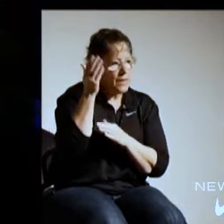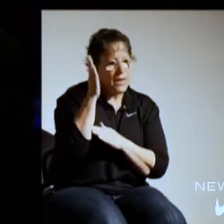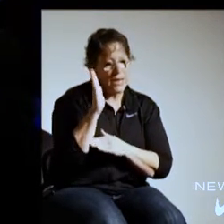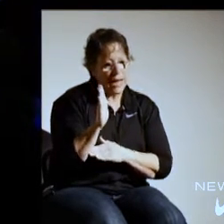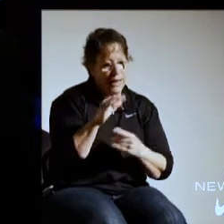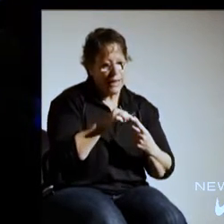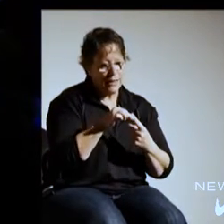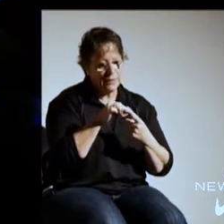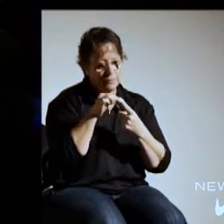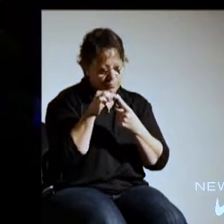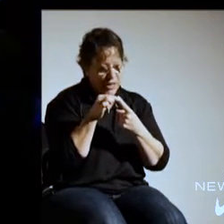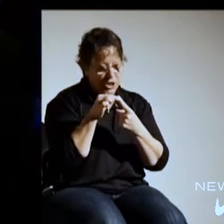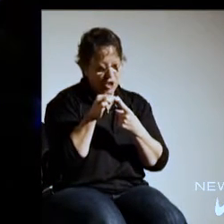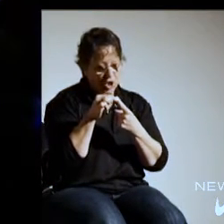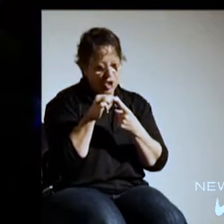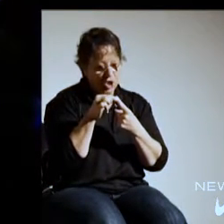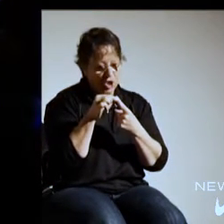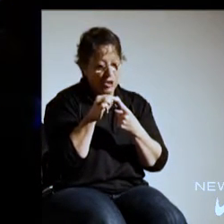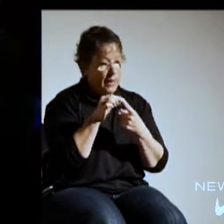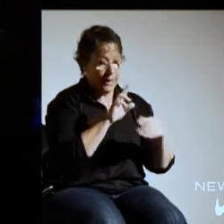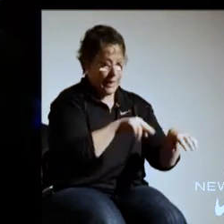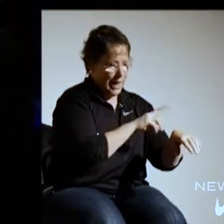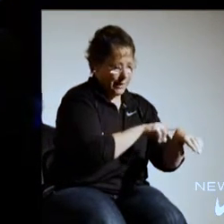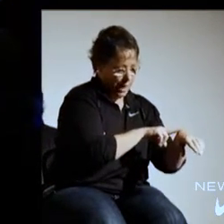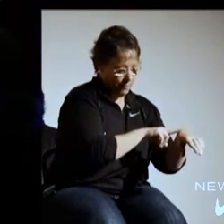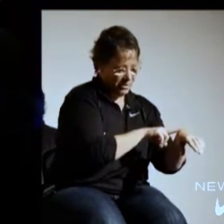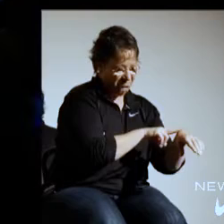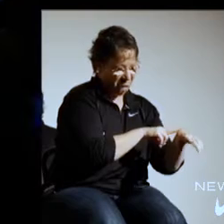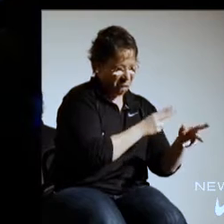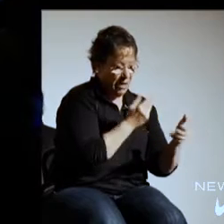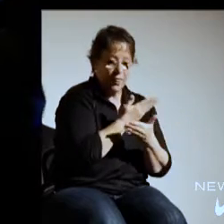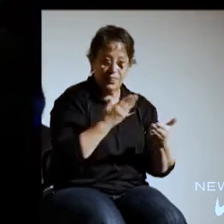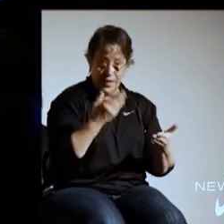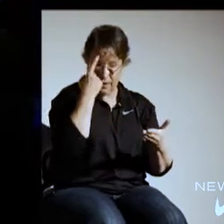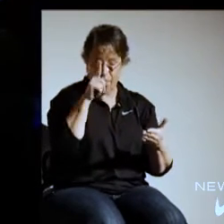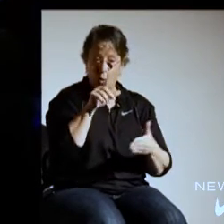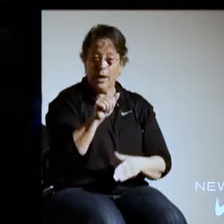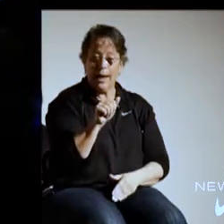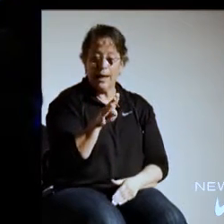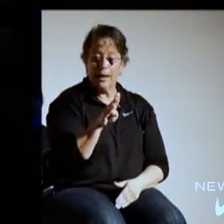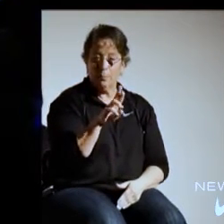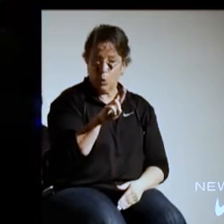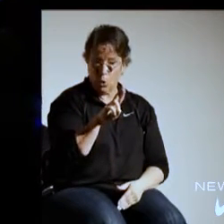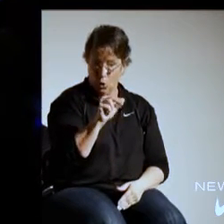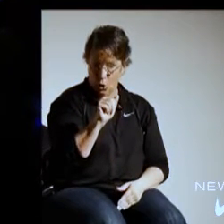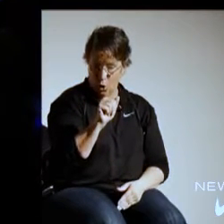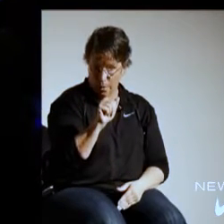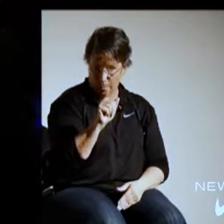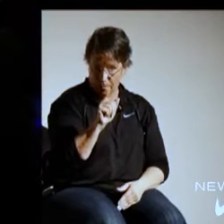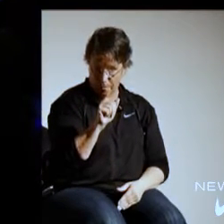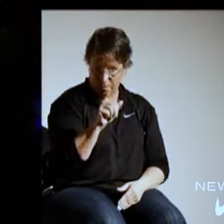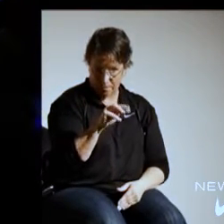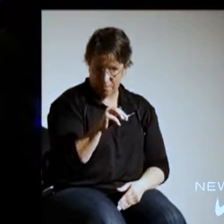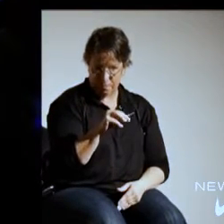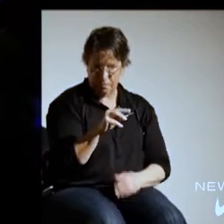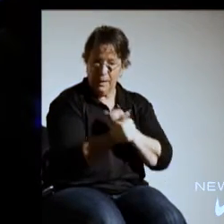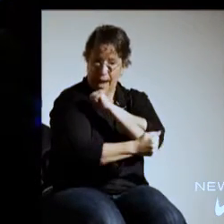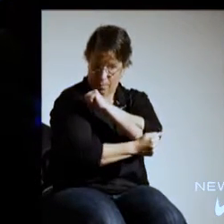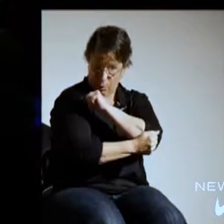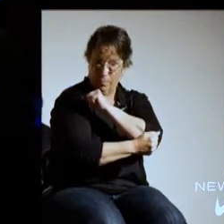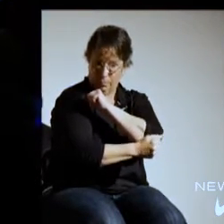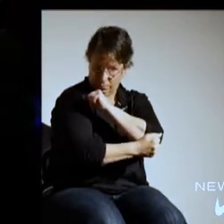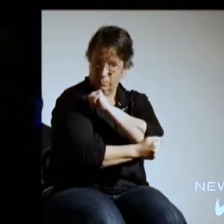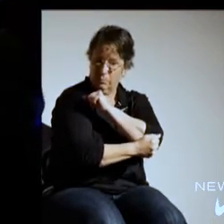something special, not something common, in mind for Abram. And He has something special, not something common, in mind for